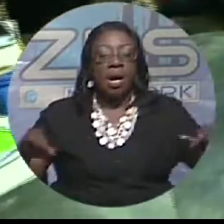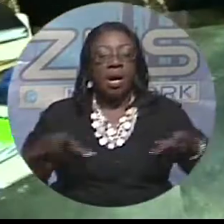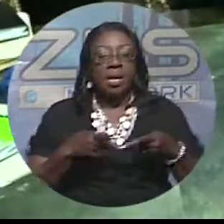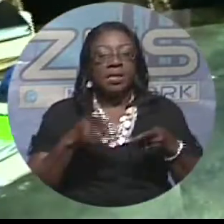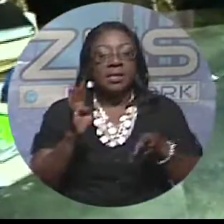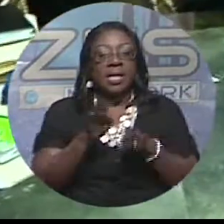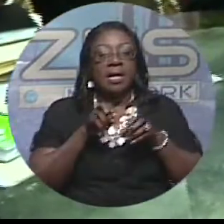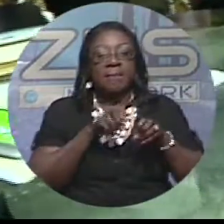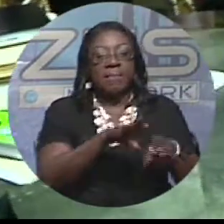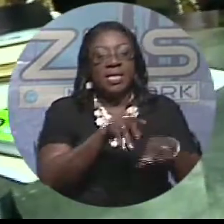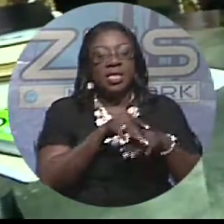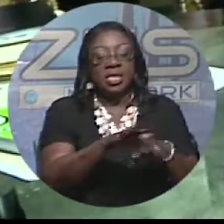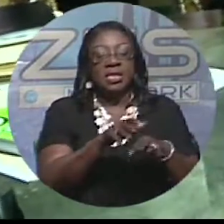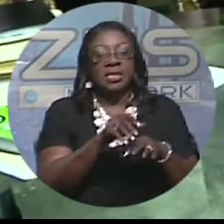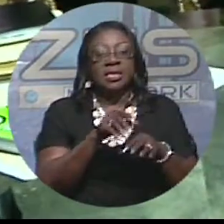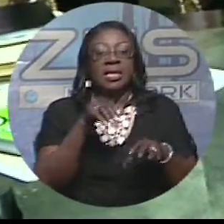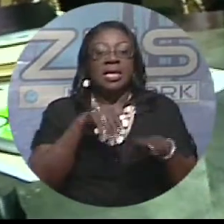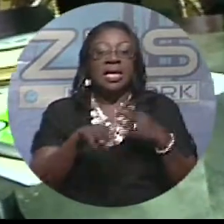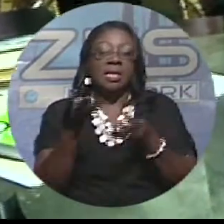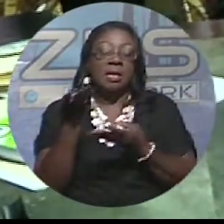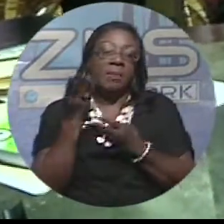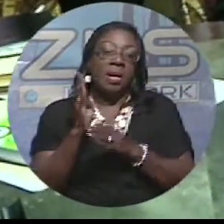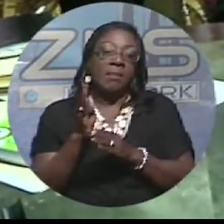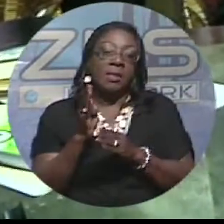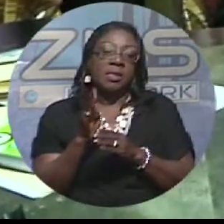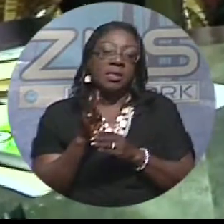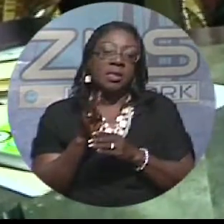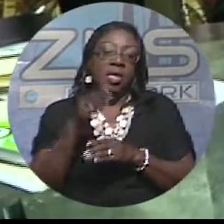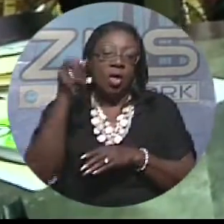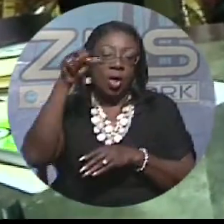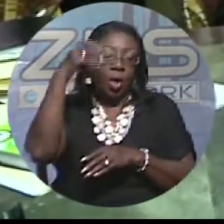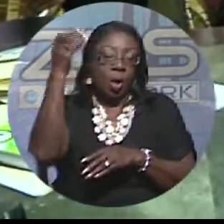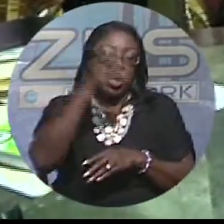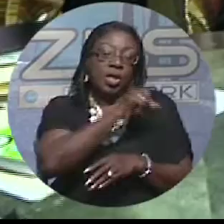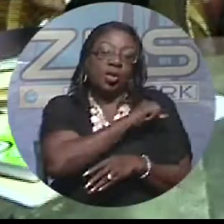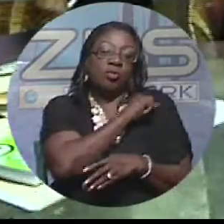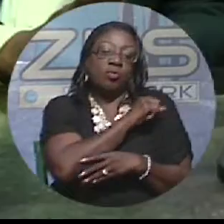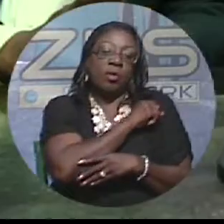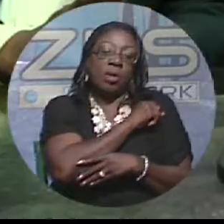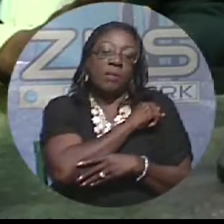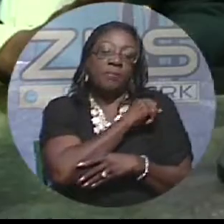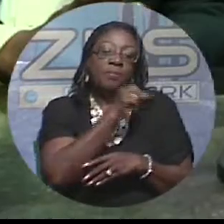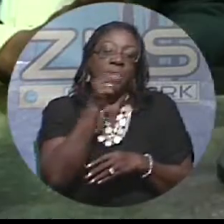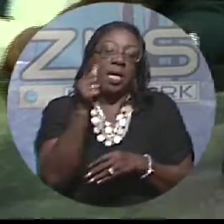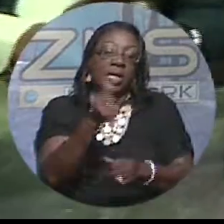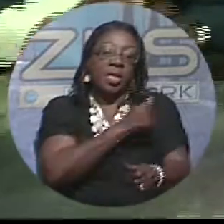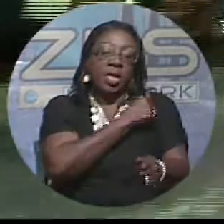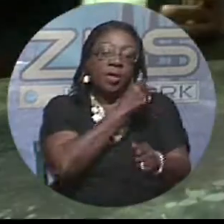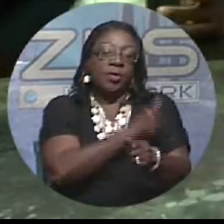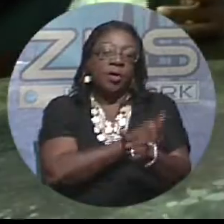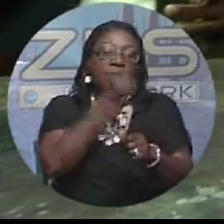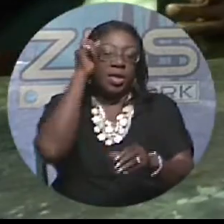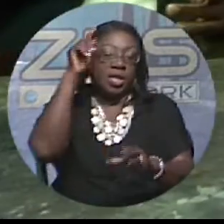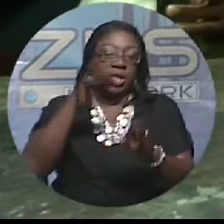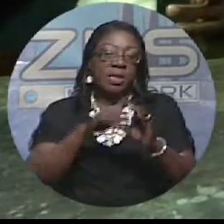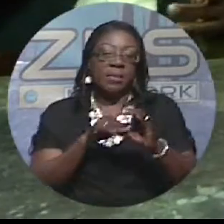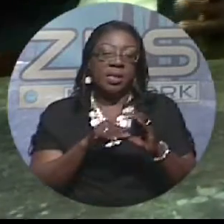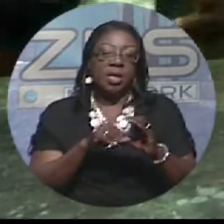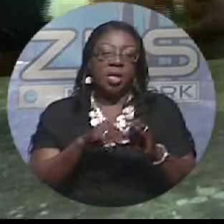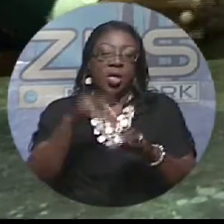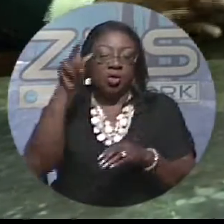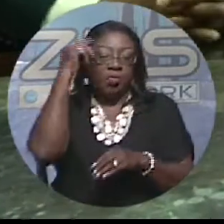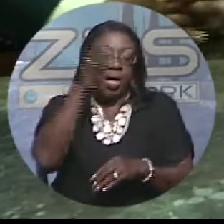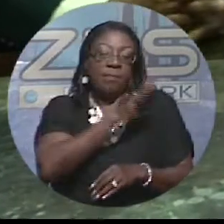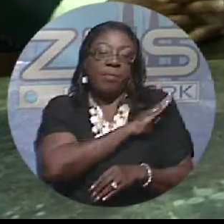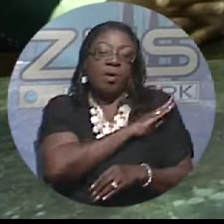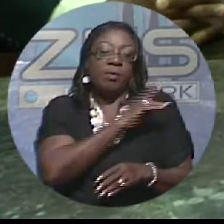morning at Collins House. AMMC Chairman Courtney Strawn and the PPBA Authority Chairman Senator Greg Burrows both agree